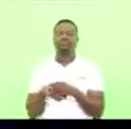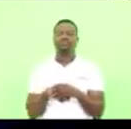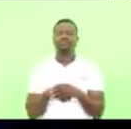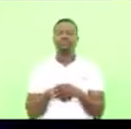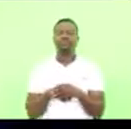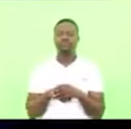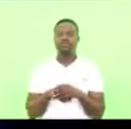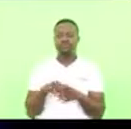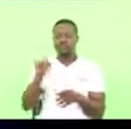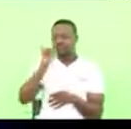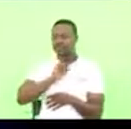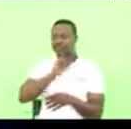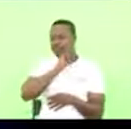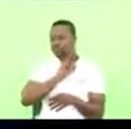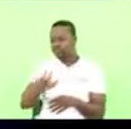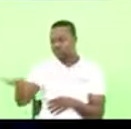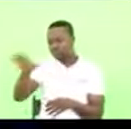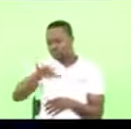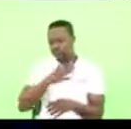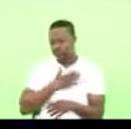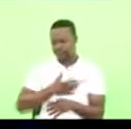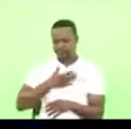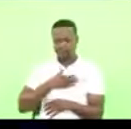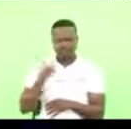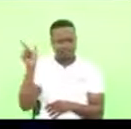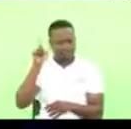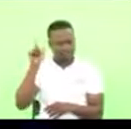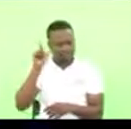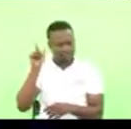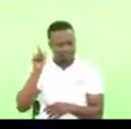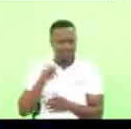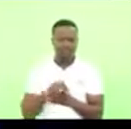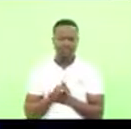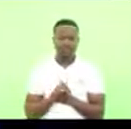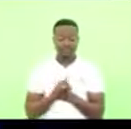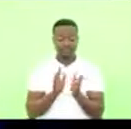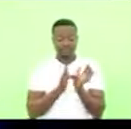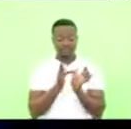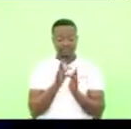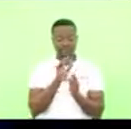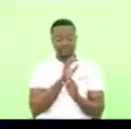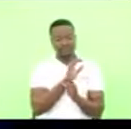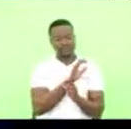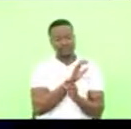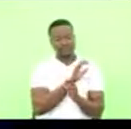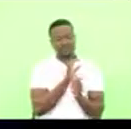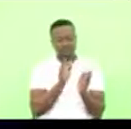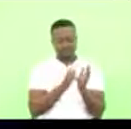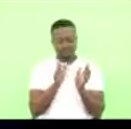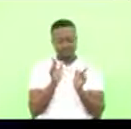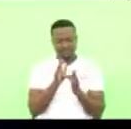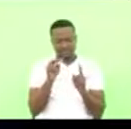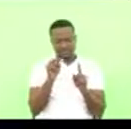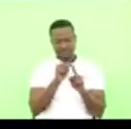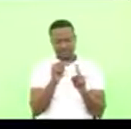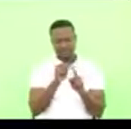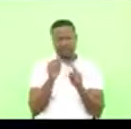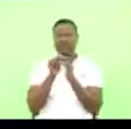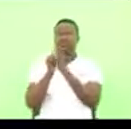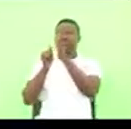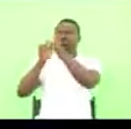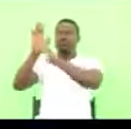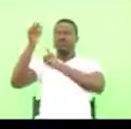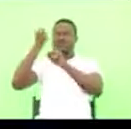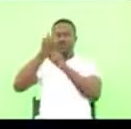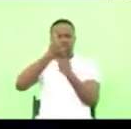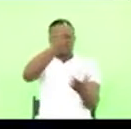Fellow Israelites, listen to this. Jesus of Nazareth was a man accredited by God to